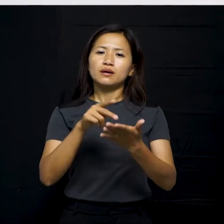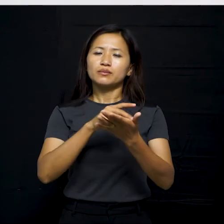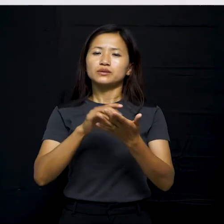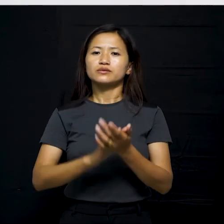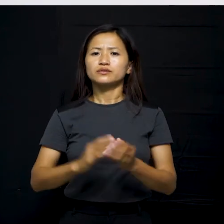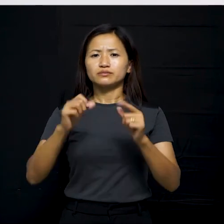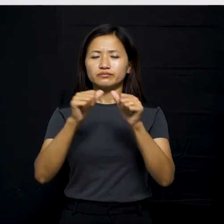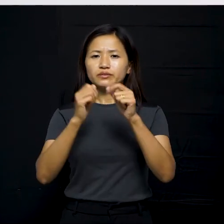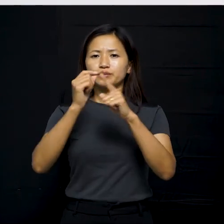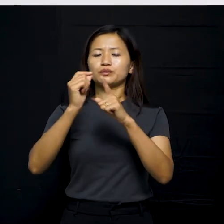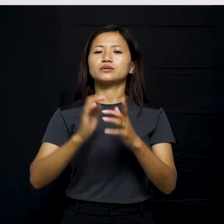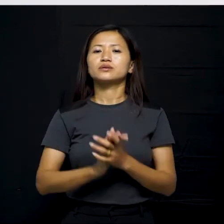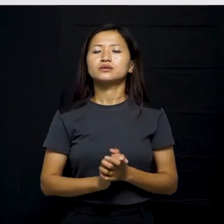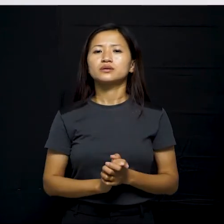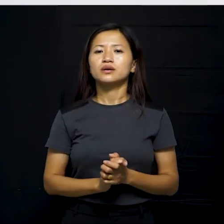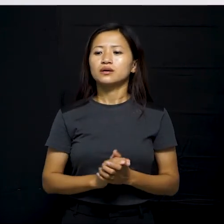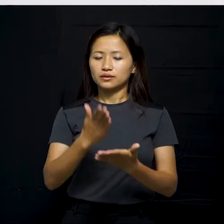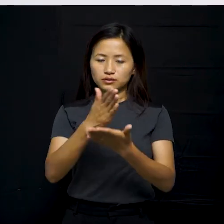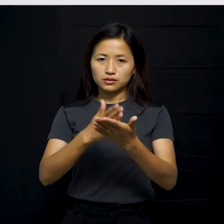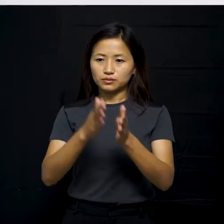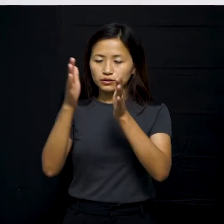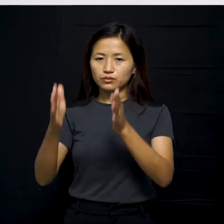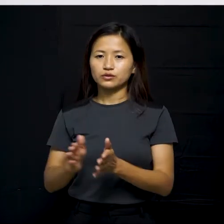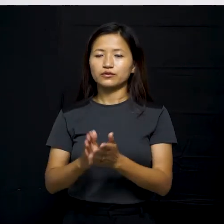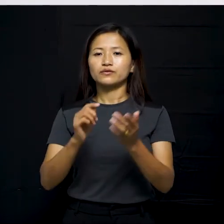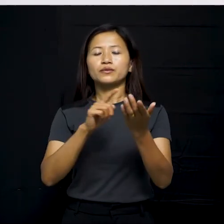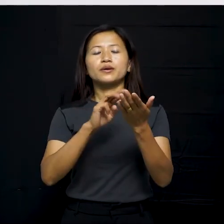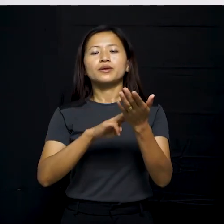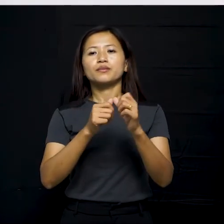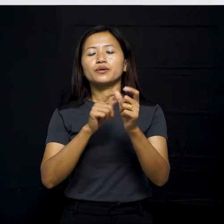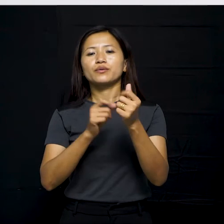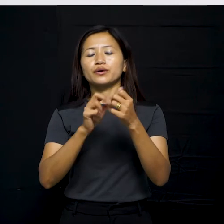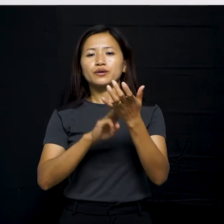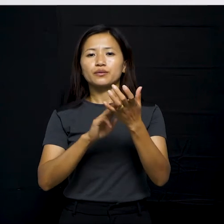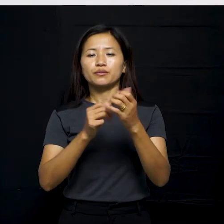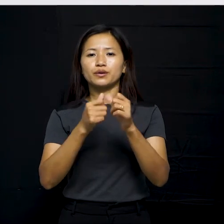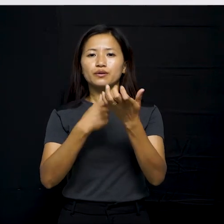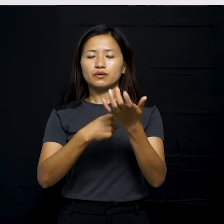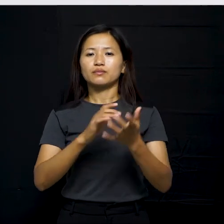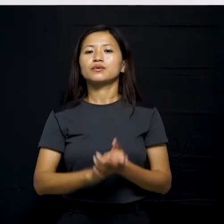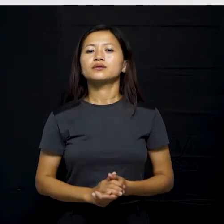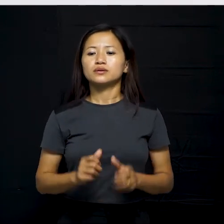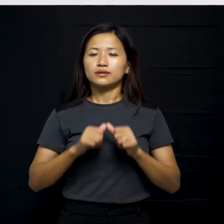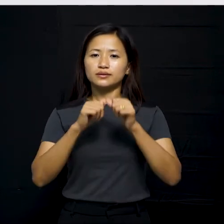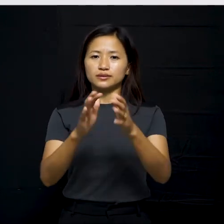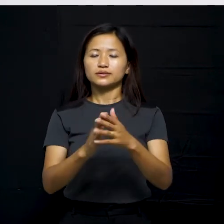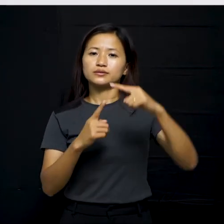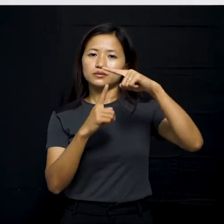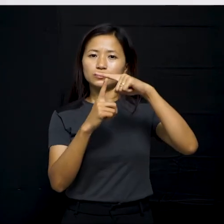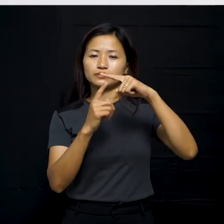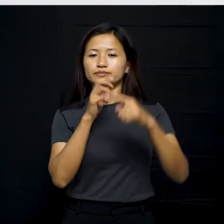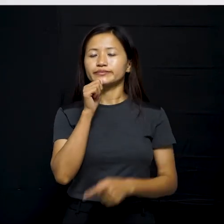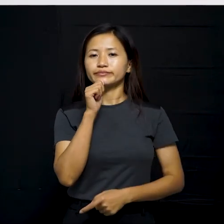of Arunachal Pradesh, and some in the border of Myanmar, okay? So the answer is true. Some